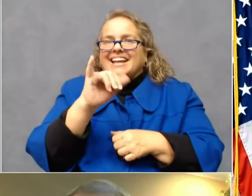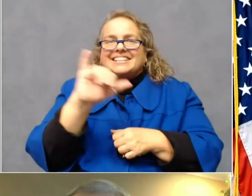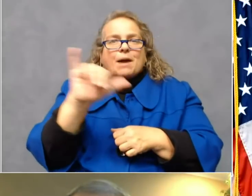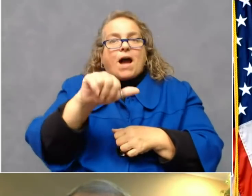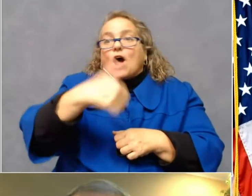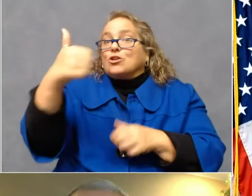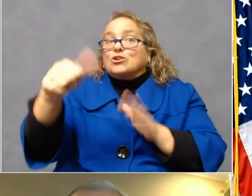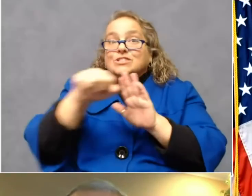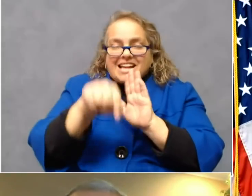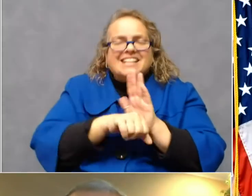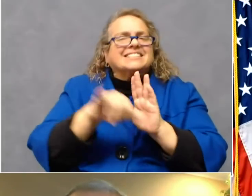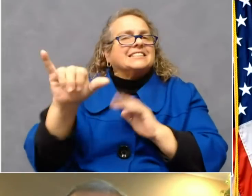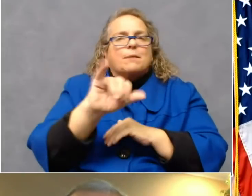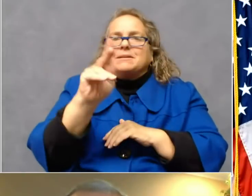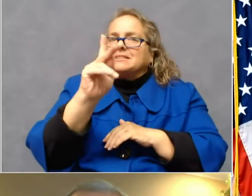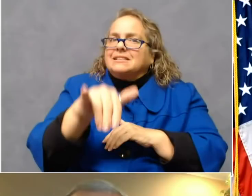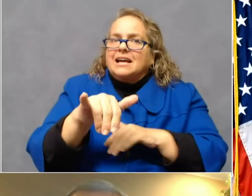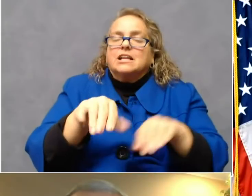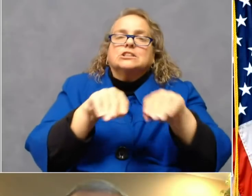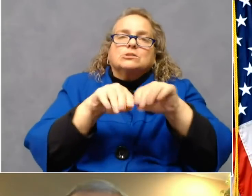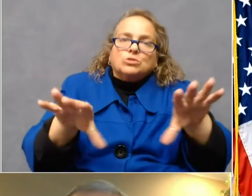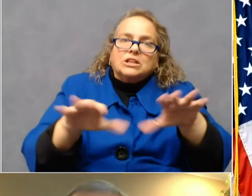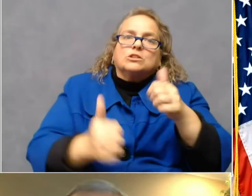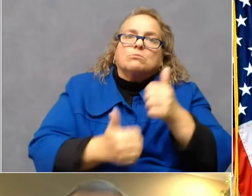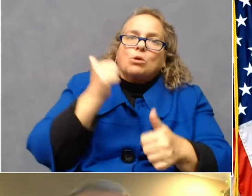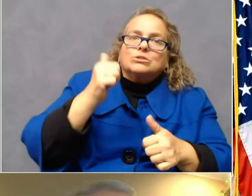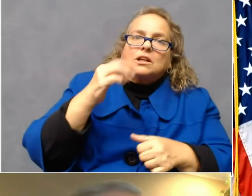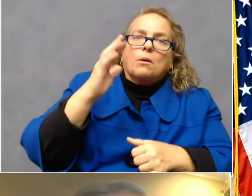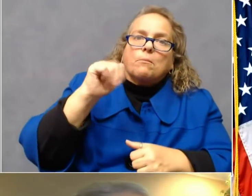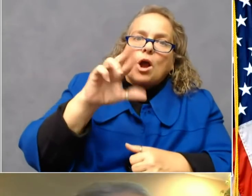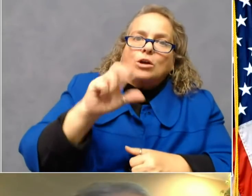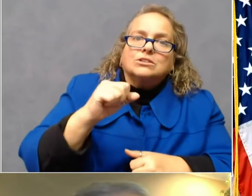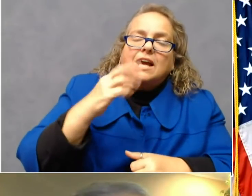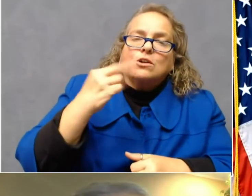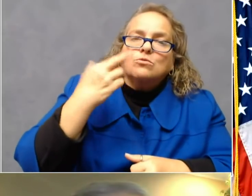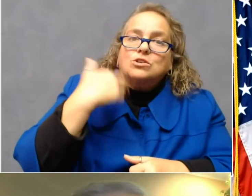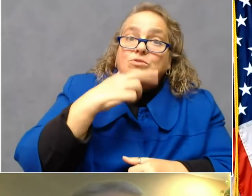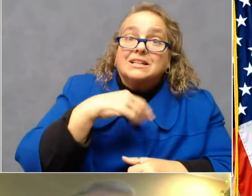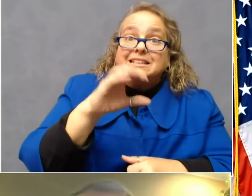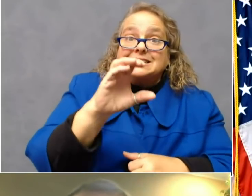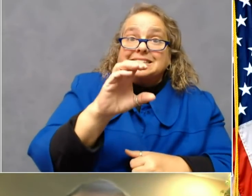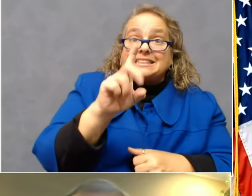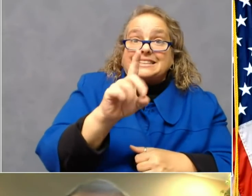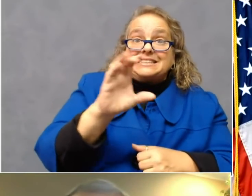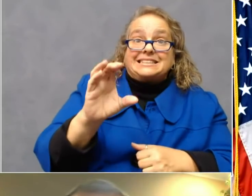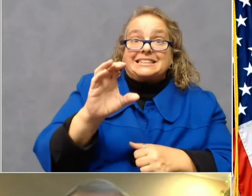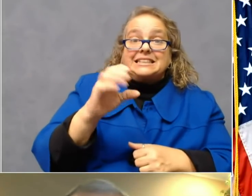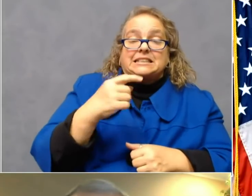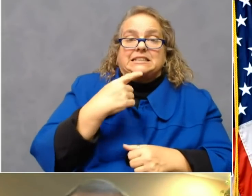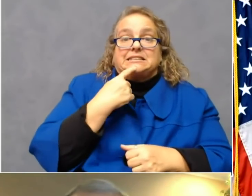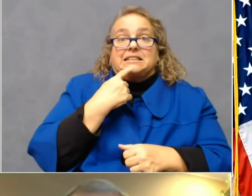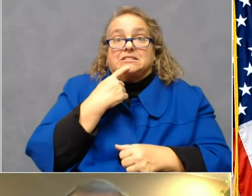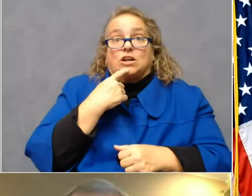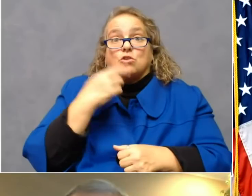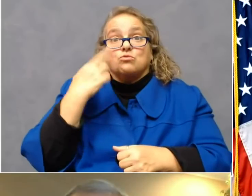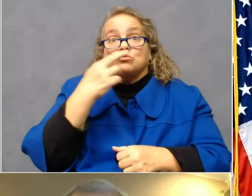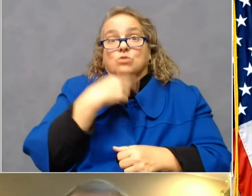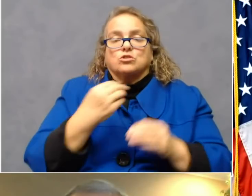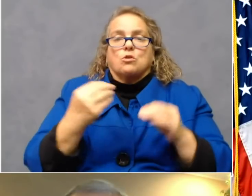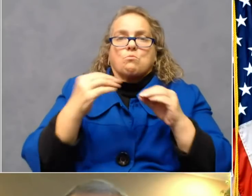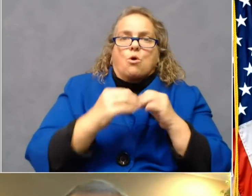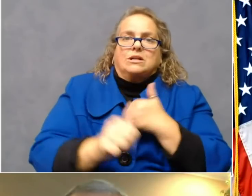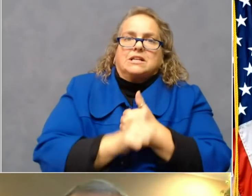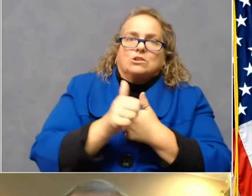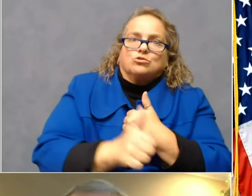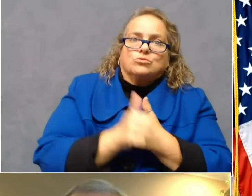have the report from the CDC saying restaurants are specifically more dangerous. We have reports from,